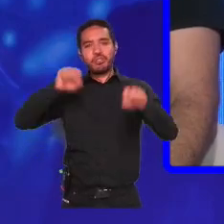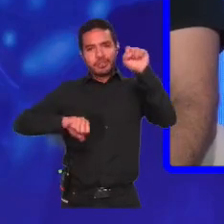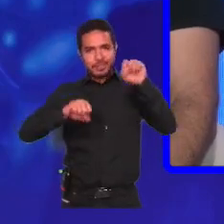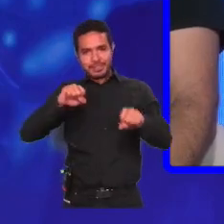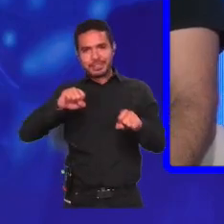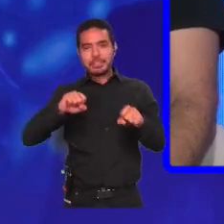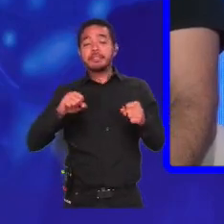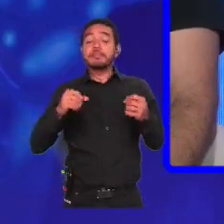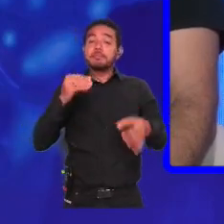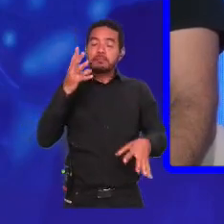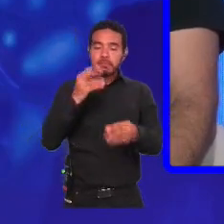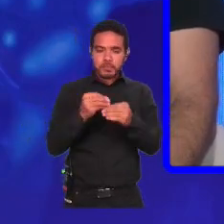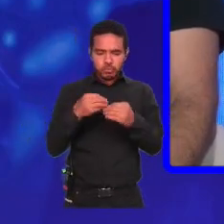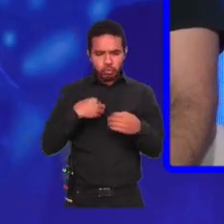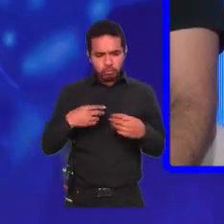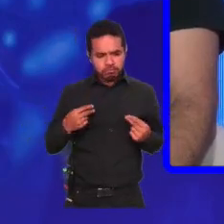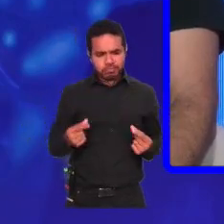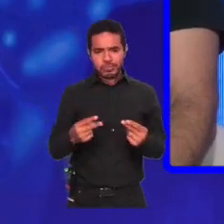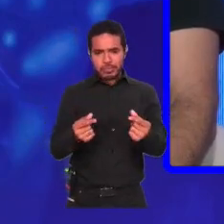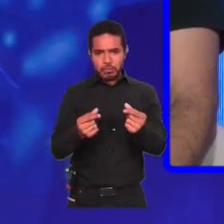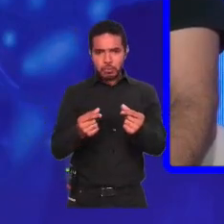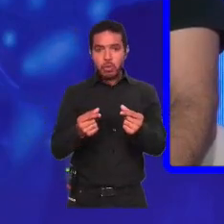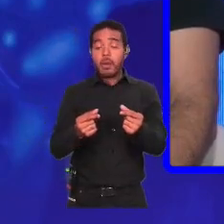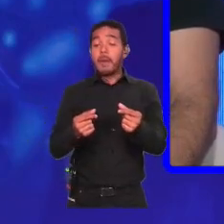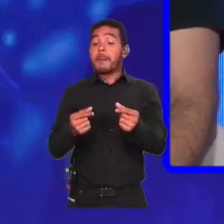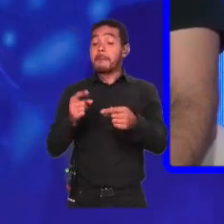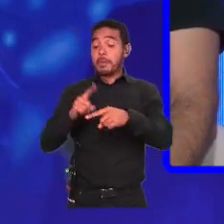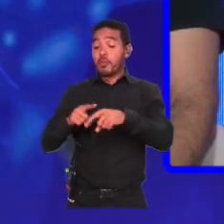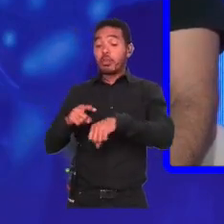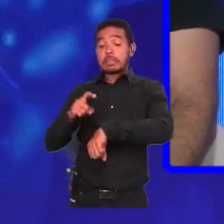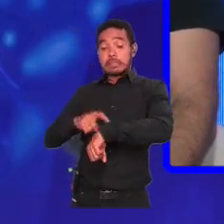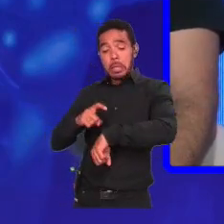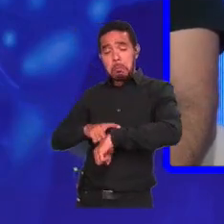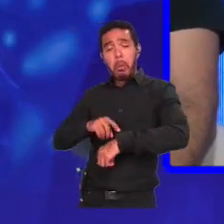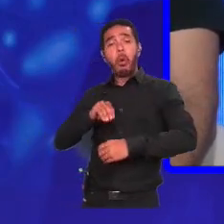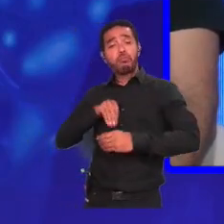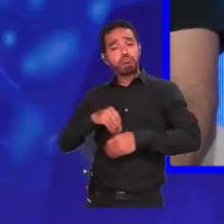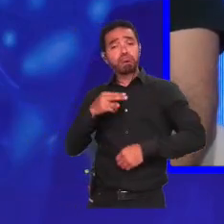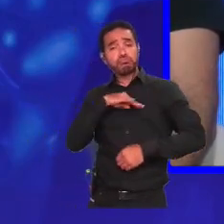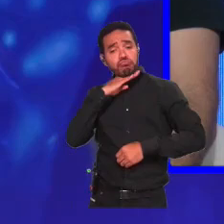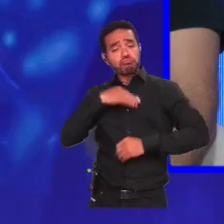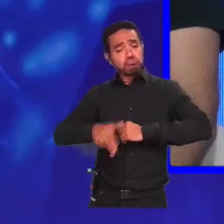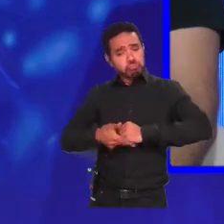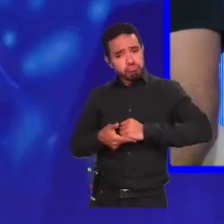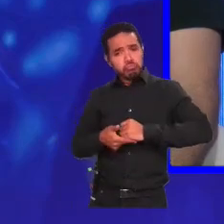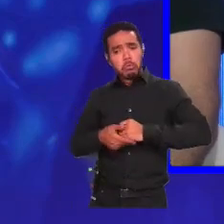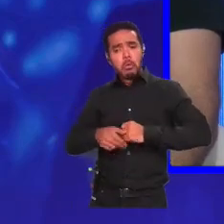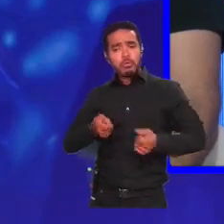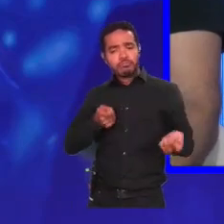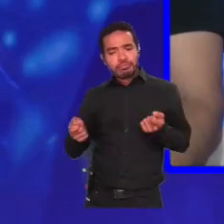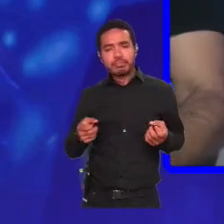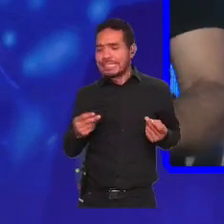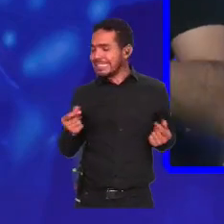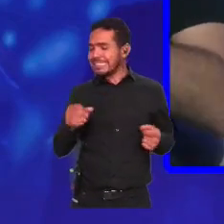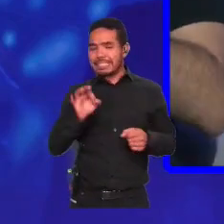but do it in a way that saves me time, you know, and always be able to deliver.